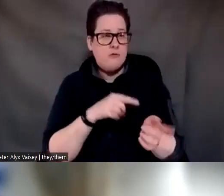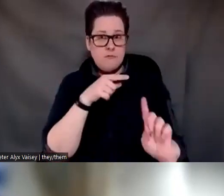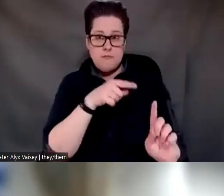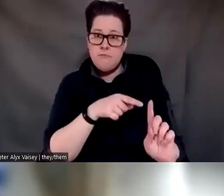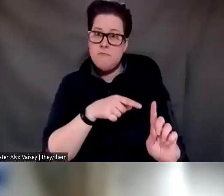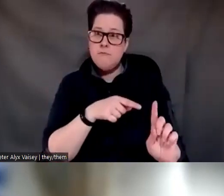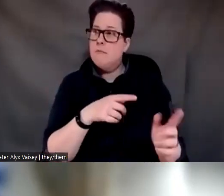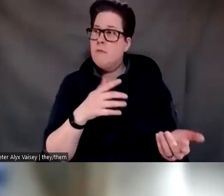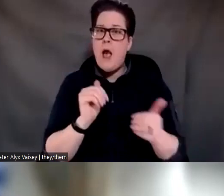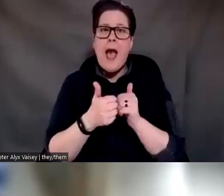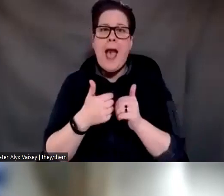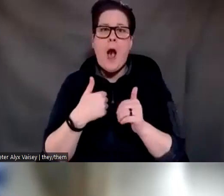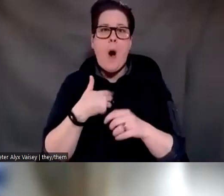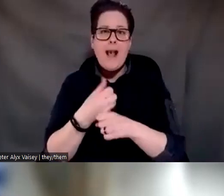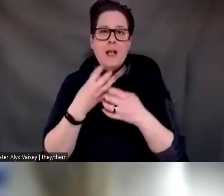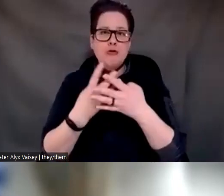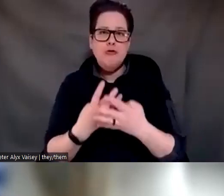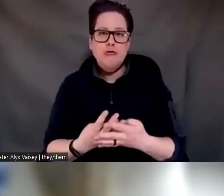needs to order one?